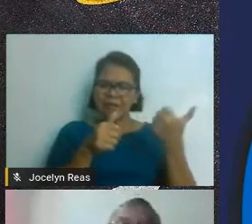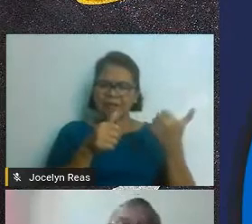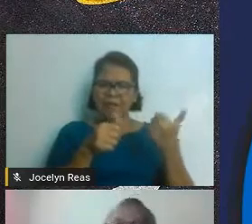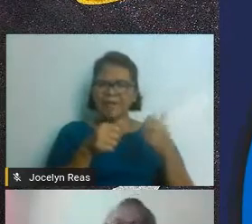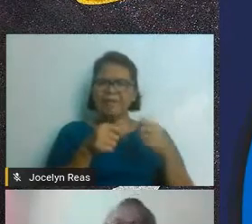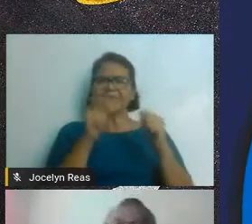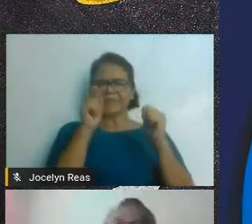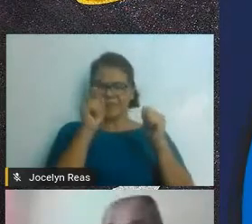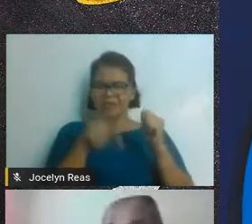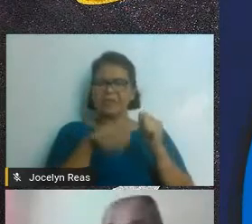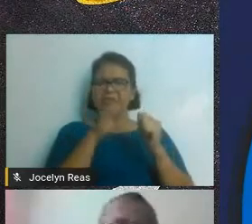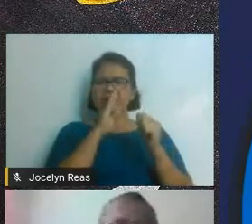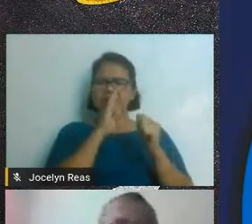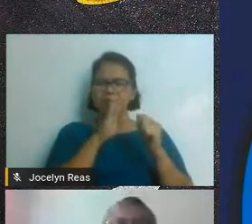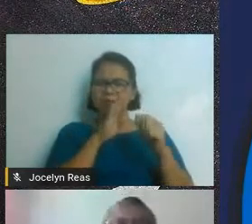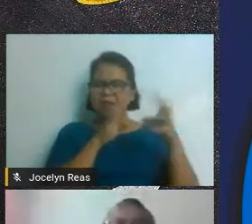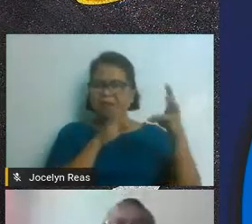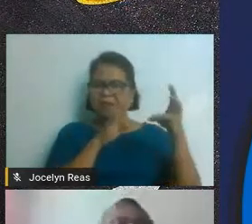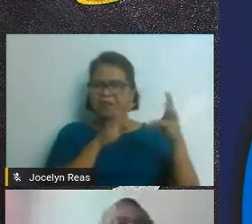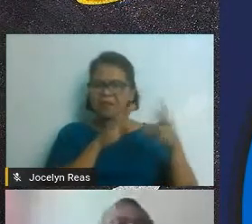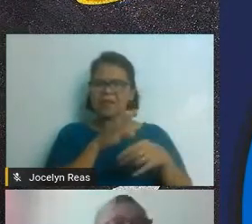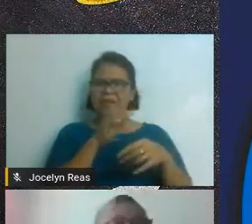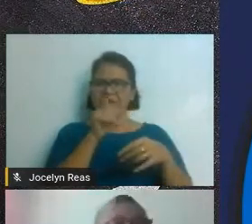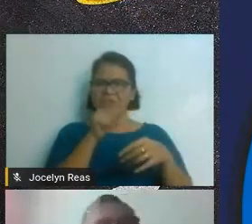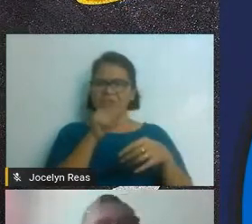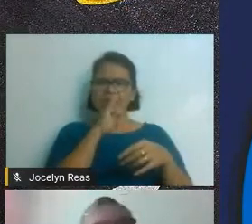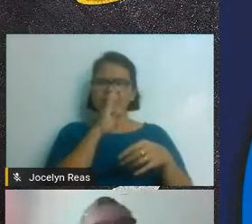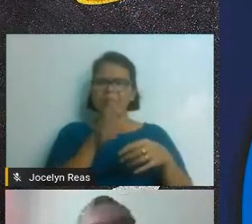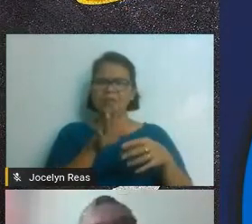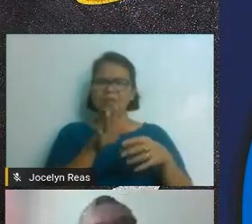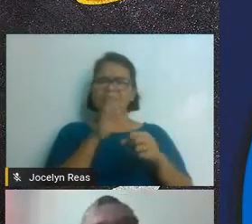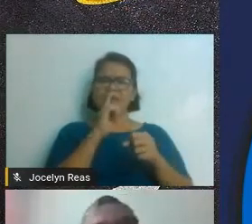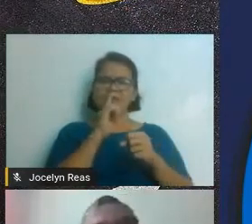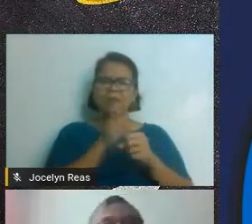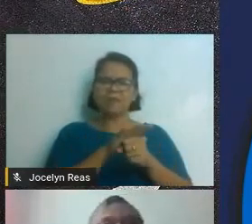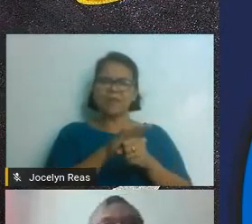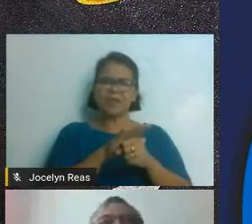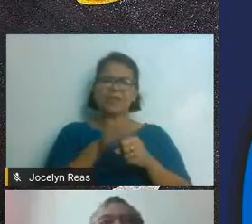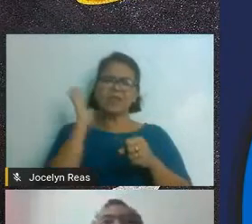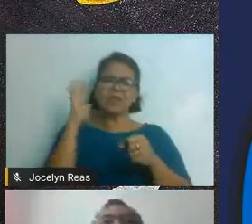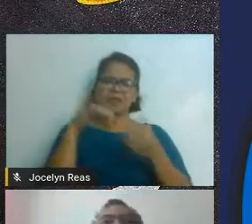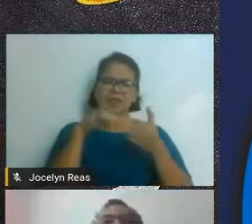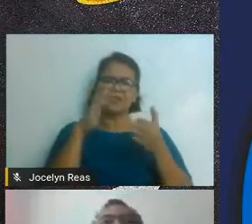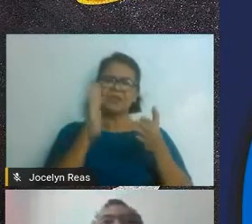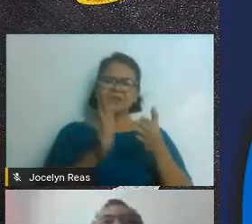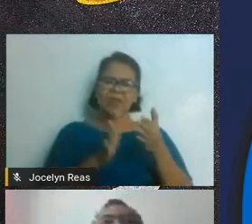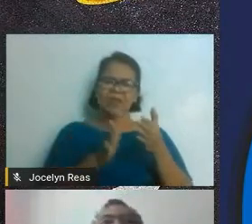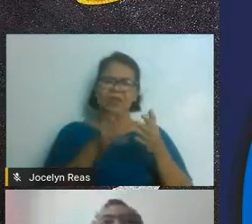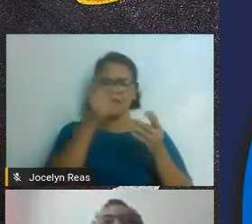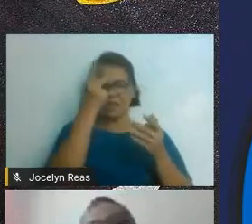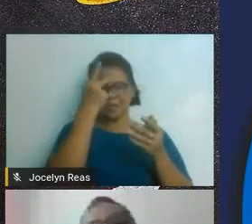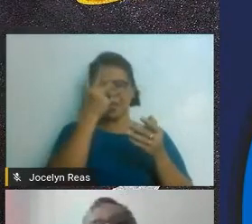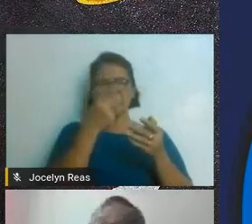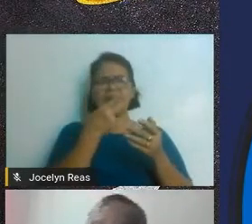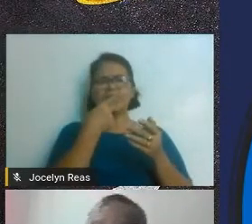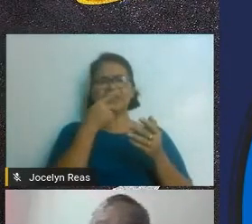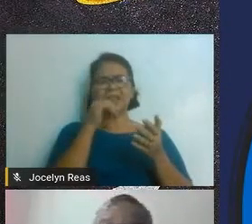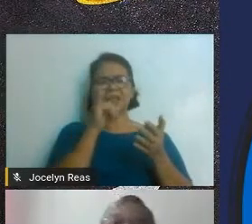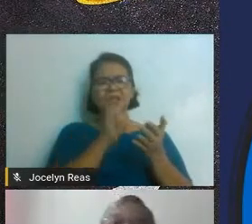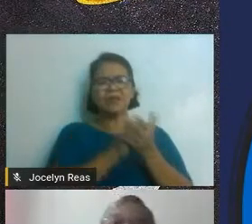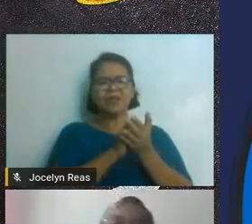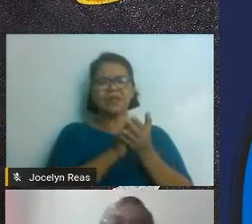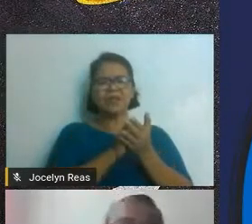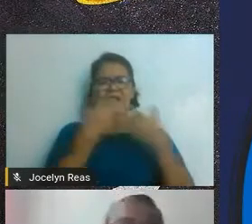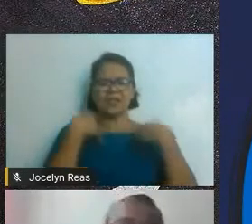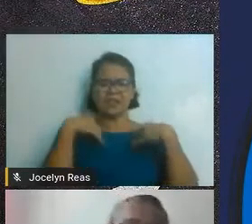code that a pledge from the students and parents that they will submit outputs that